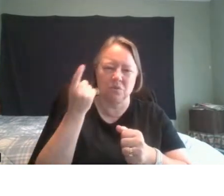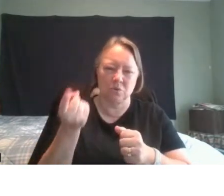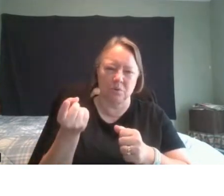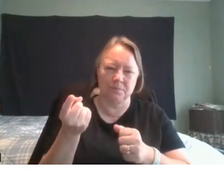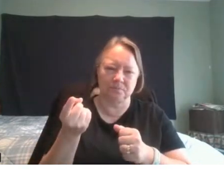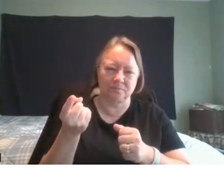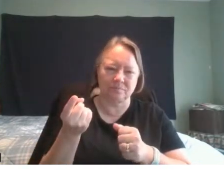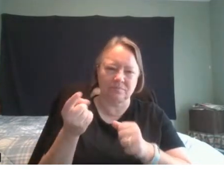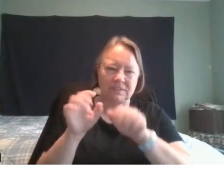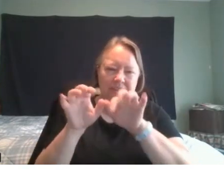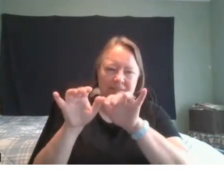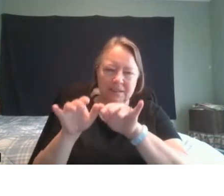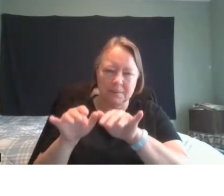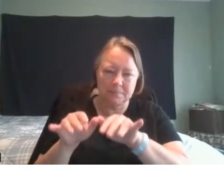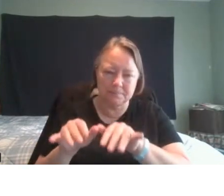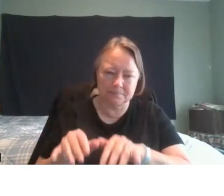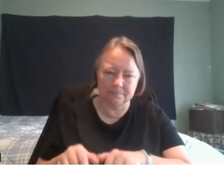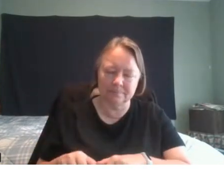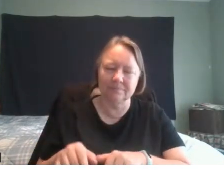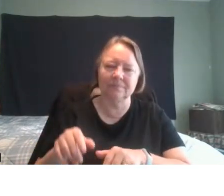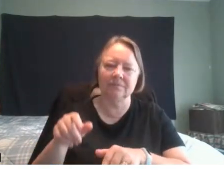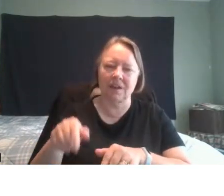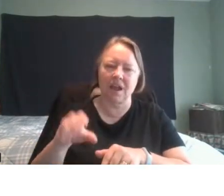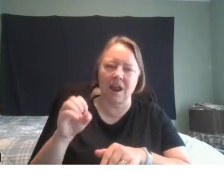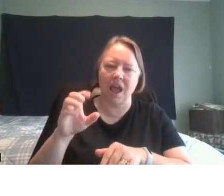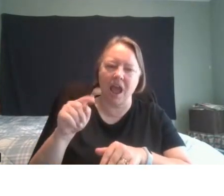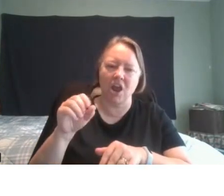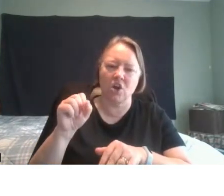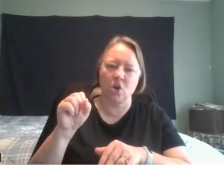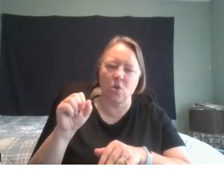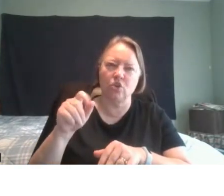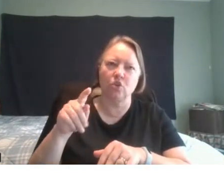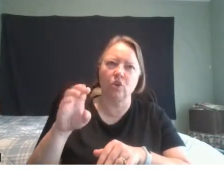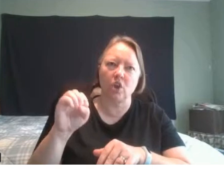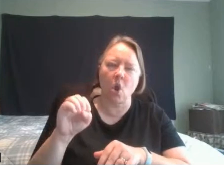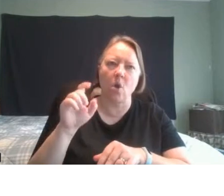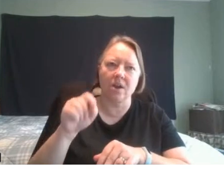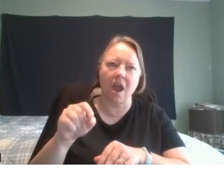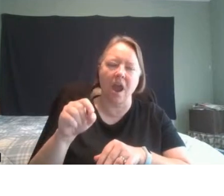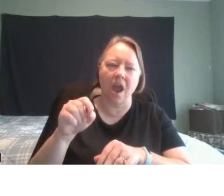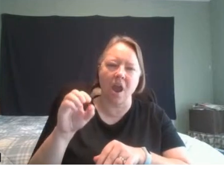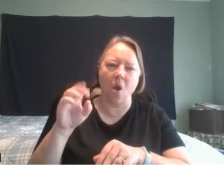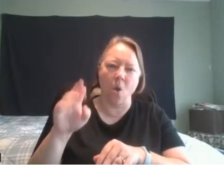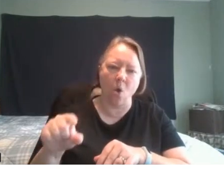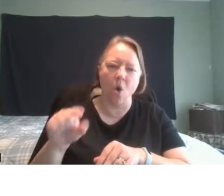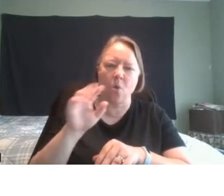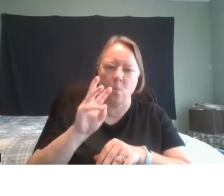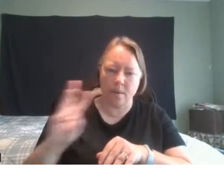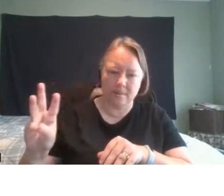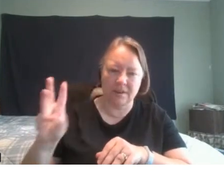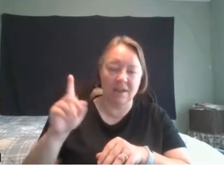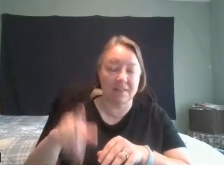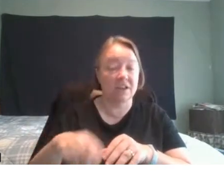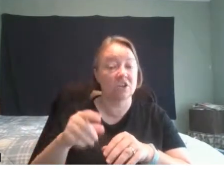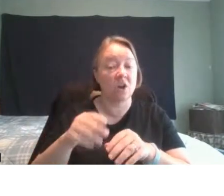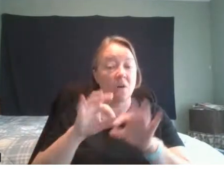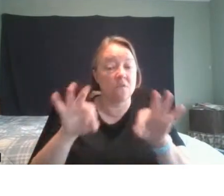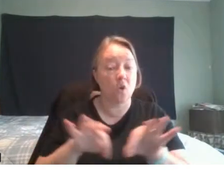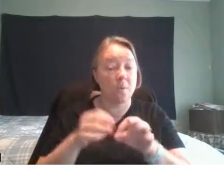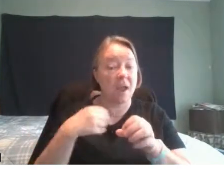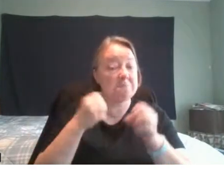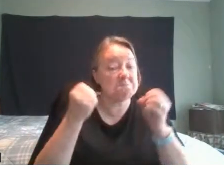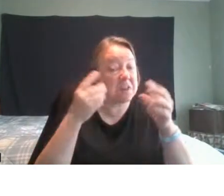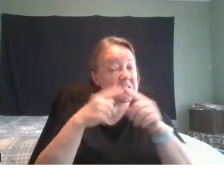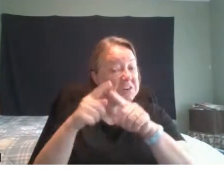in online on the octostudio.org website, there's a feedback form in multiple languages, but there's